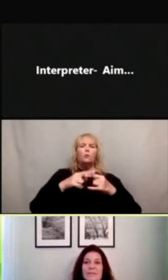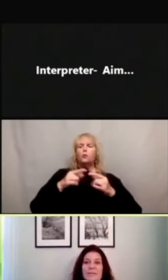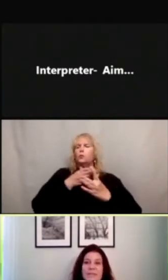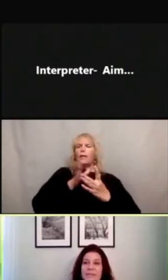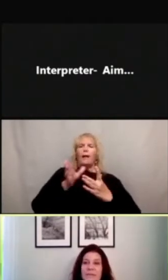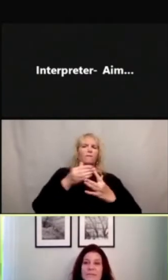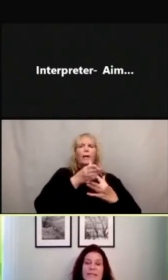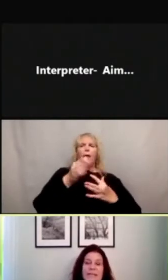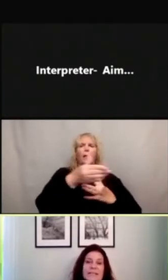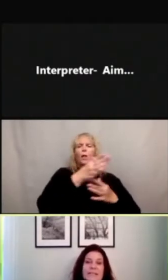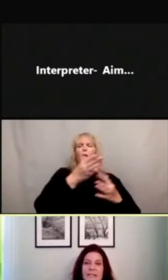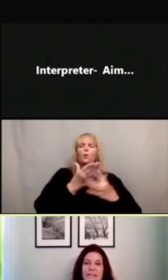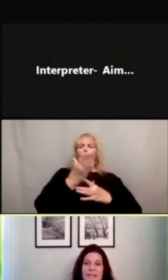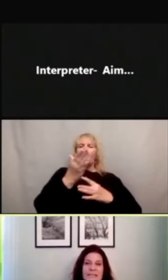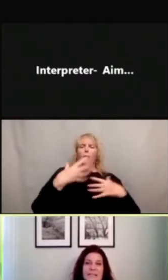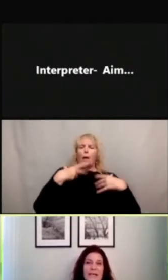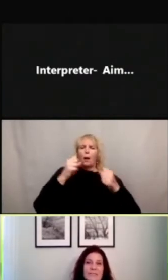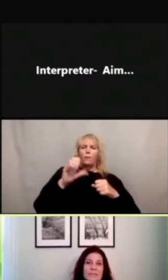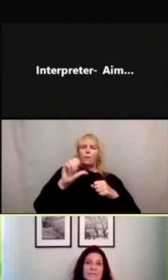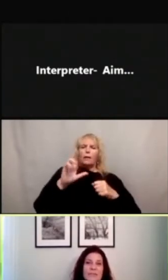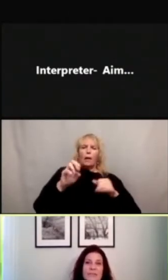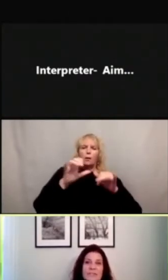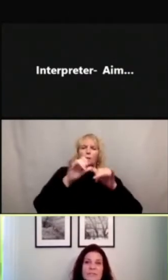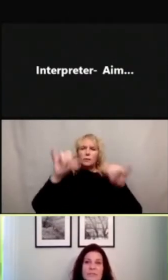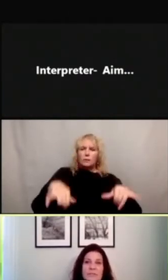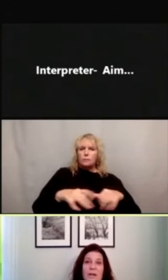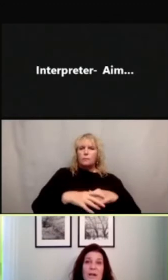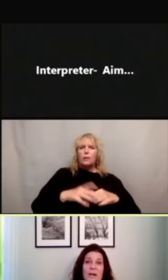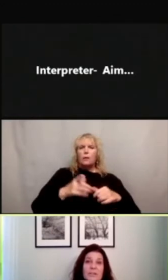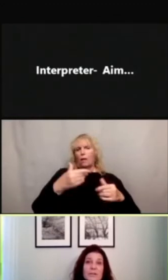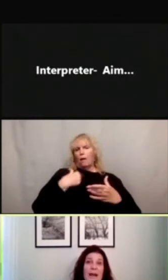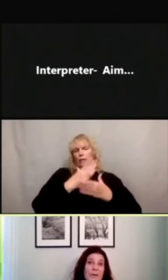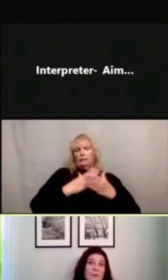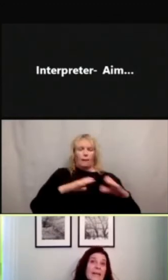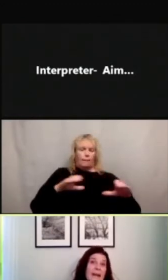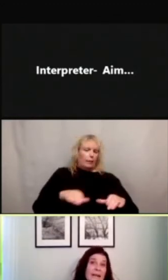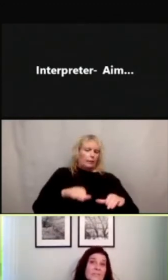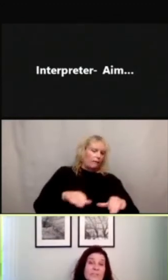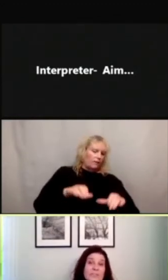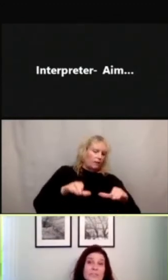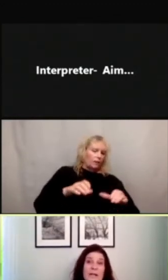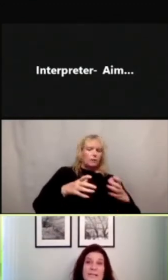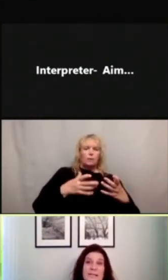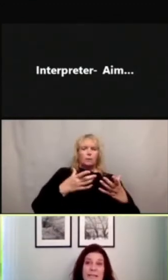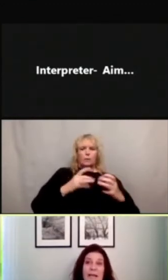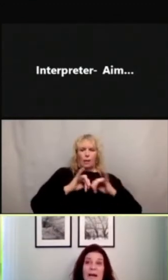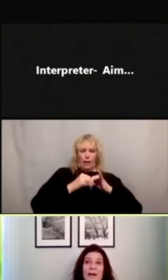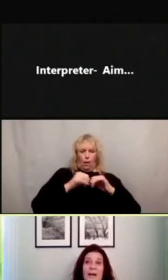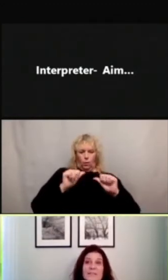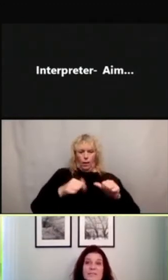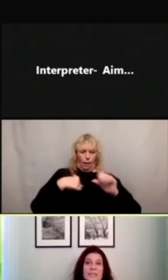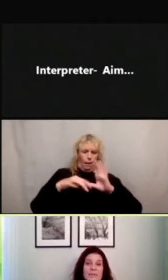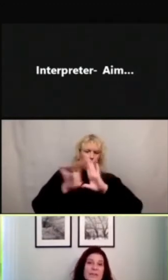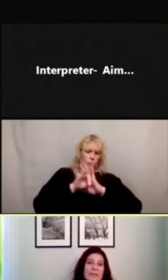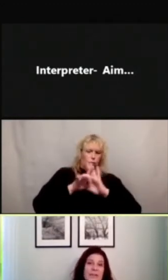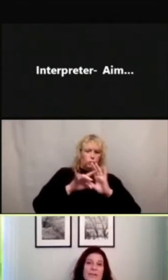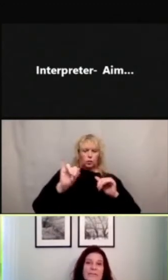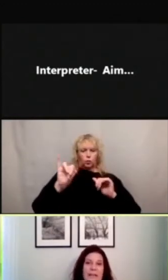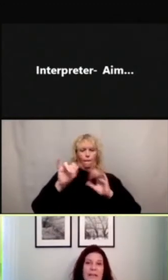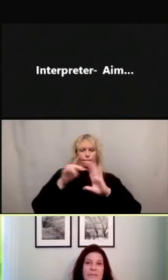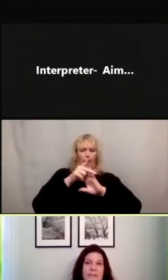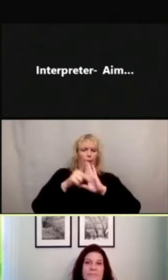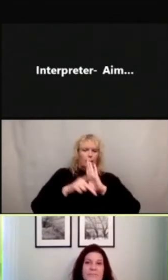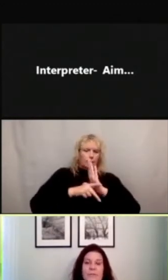We have curriculums and activities designed for students to learn how would they actually choose a policy. We definitely push